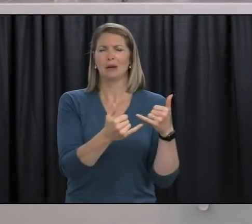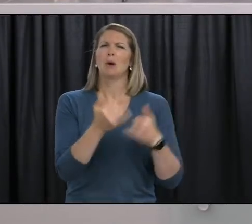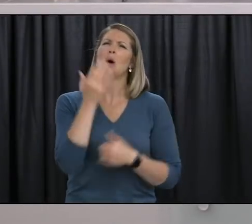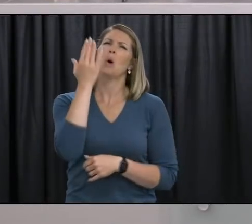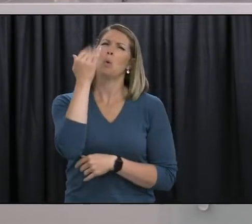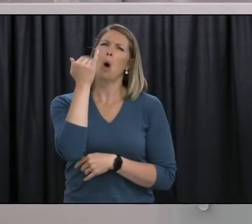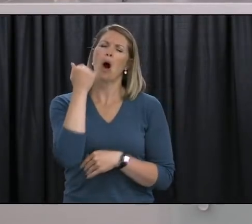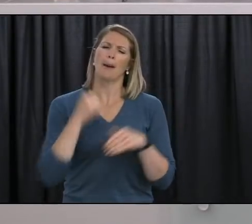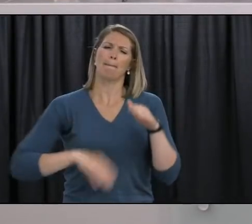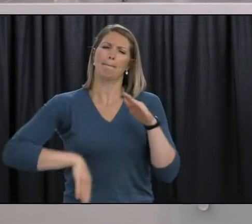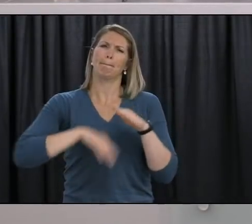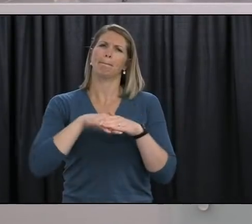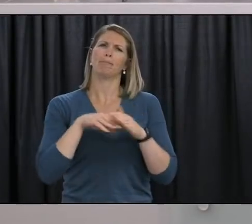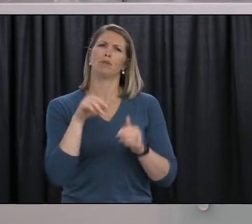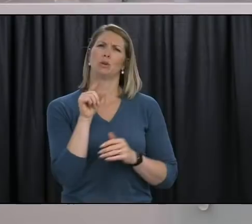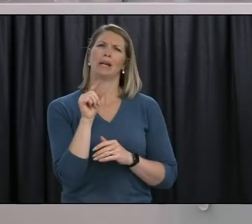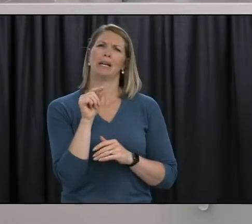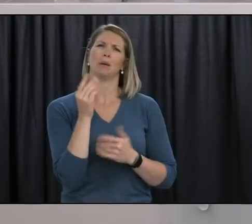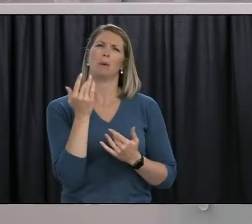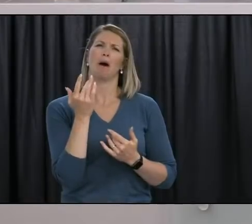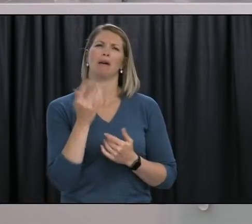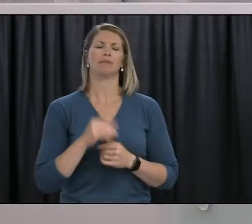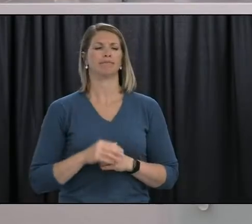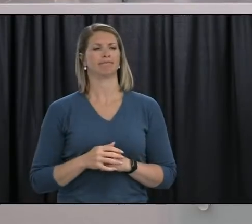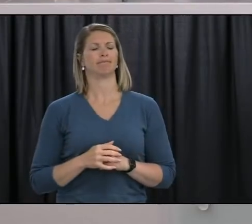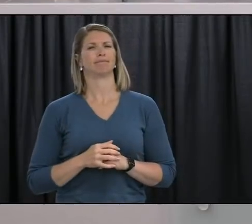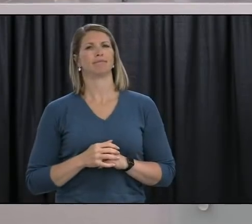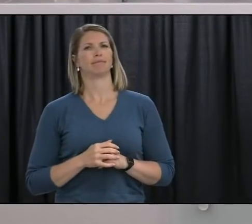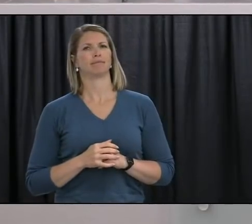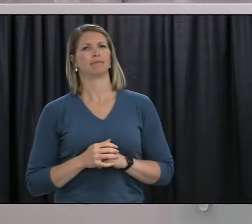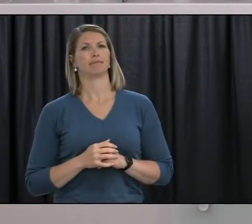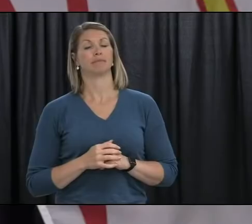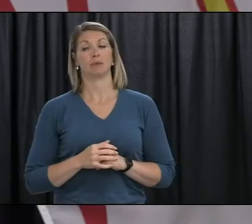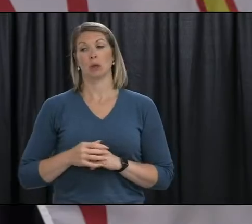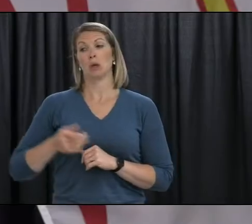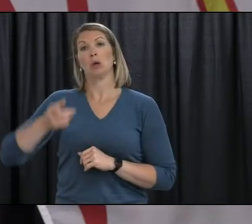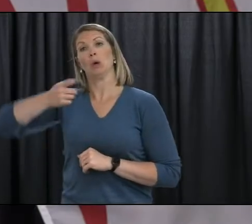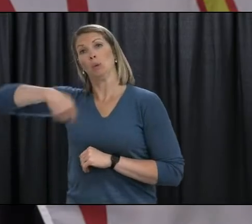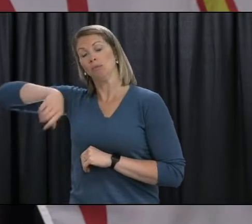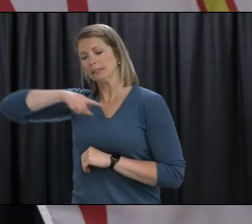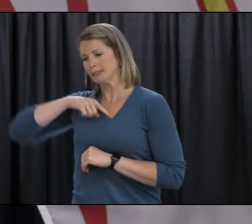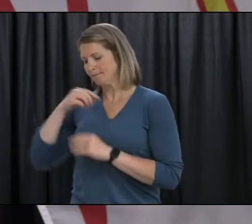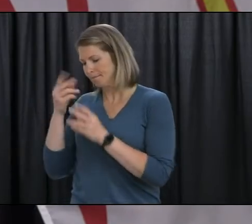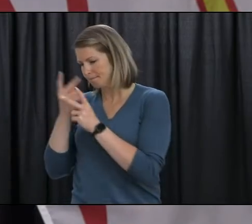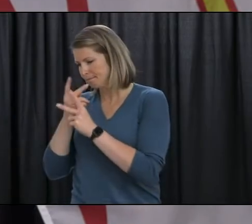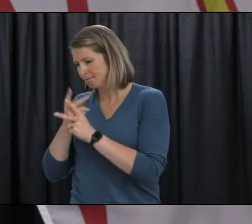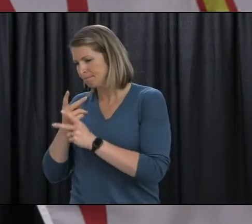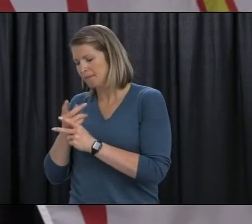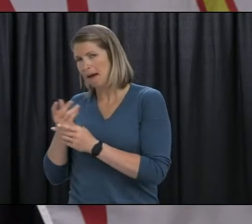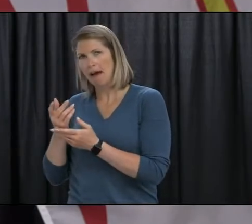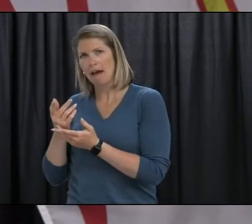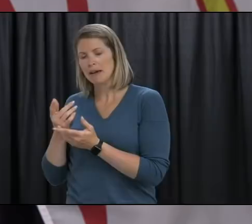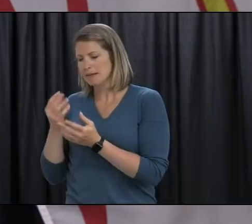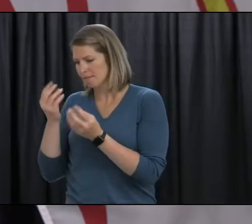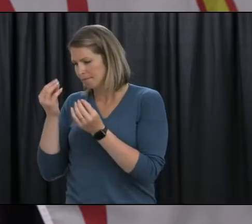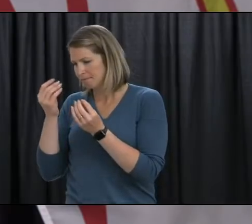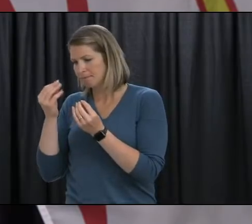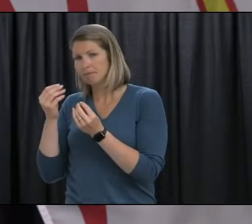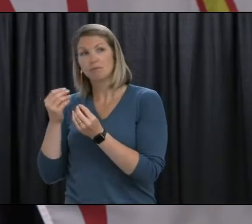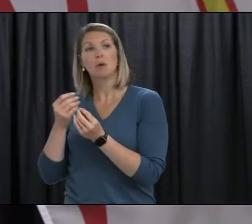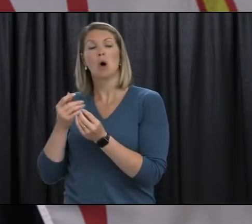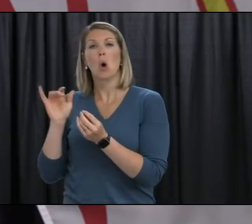So, you know, when we made our decisions about the number of gatherings, it was based on public health advice